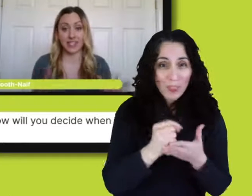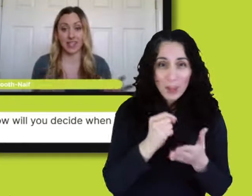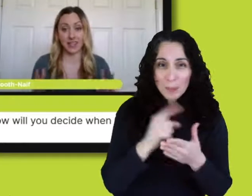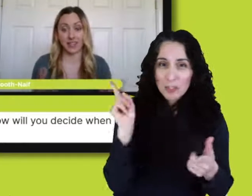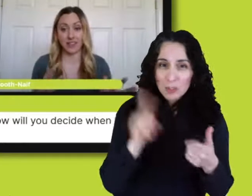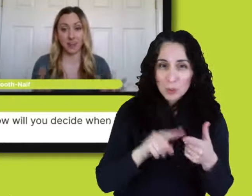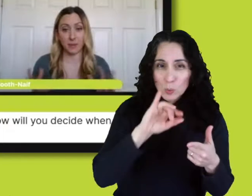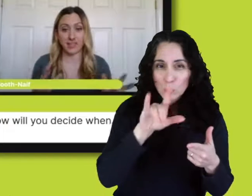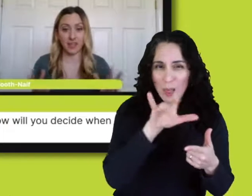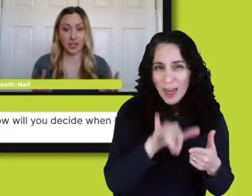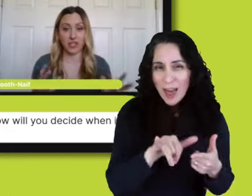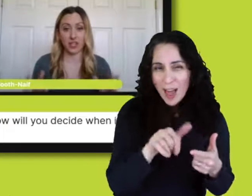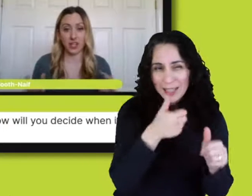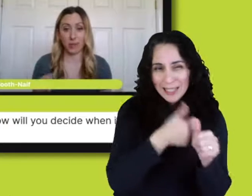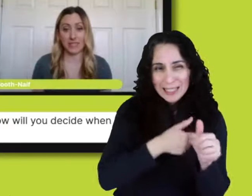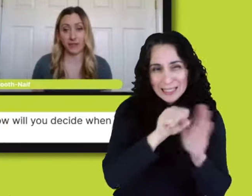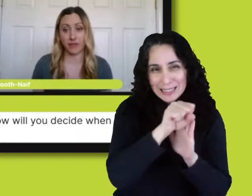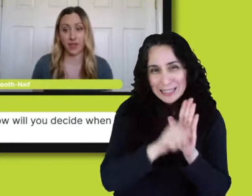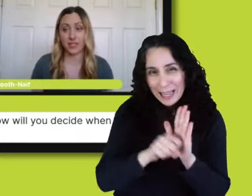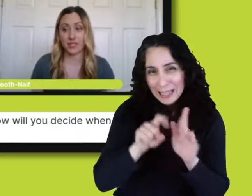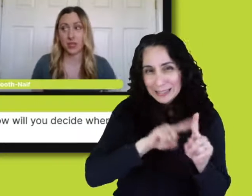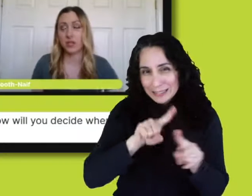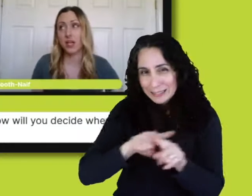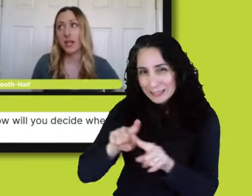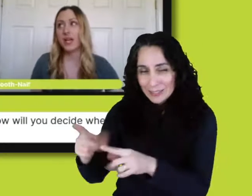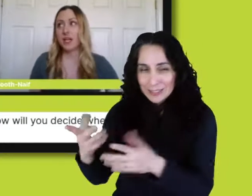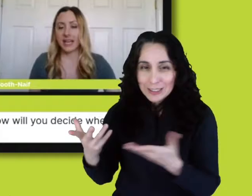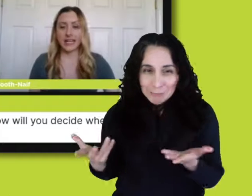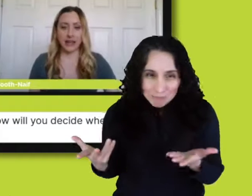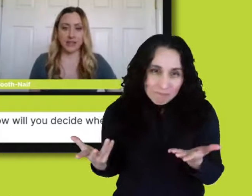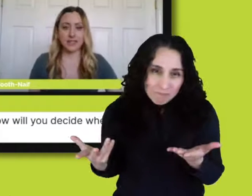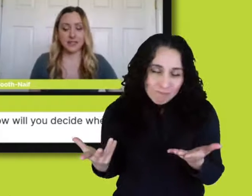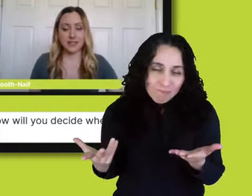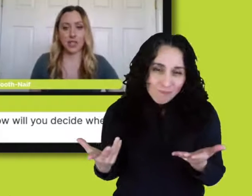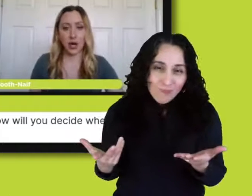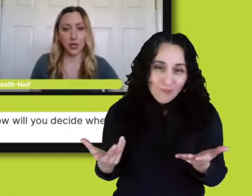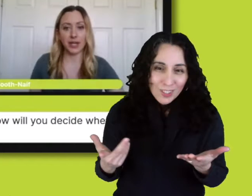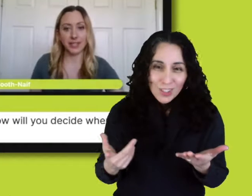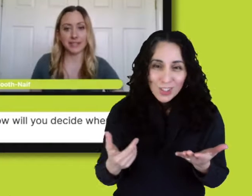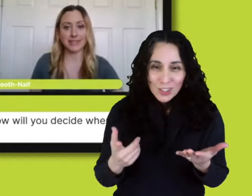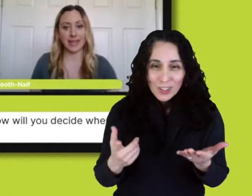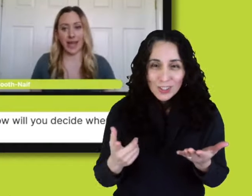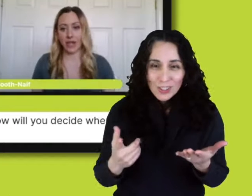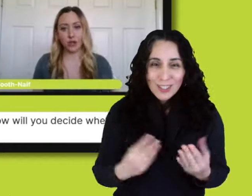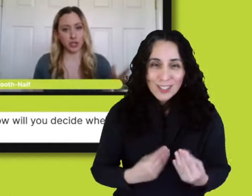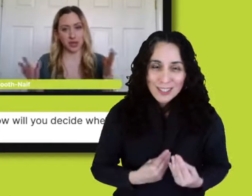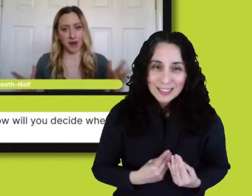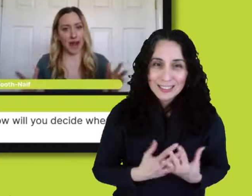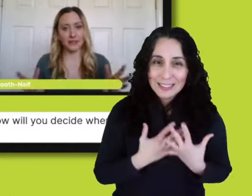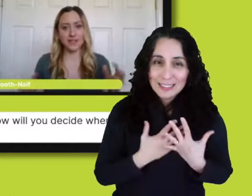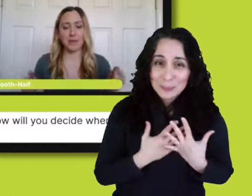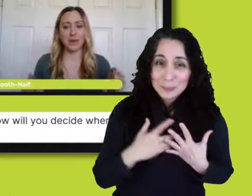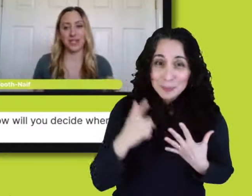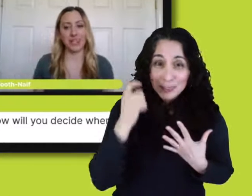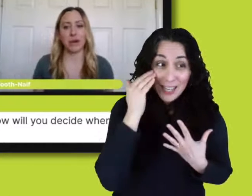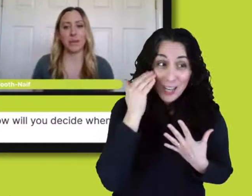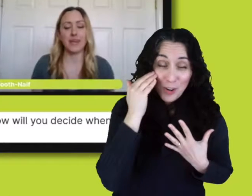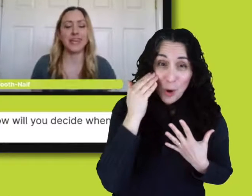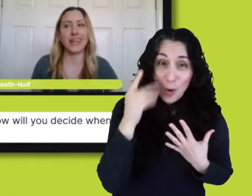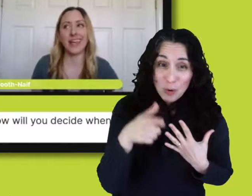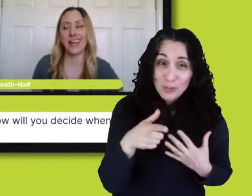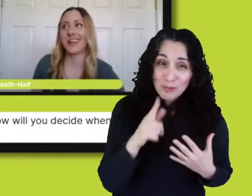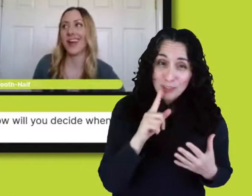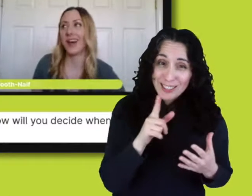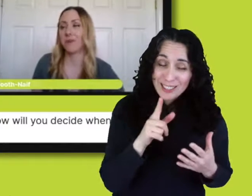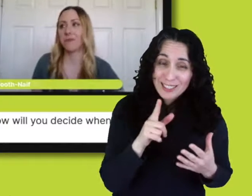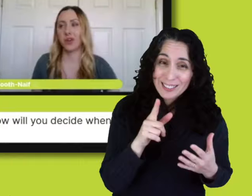every state and therapy centers are a little bit different. So again, it's heartening. So it's like, I know she thrives so much in